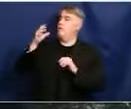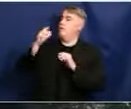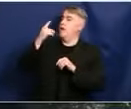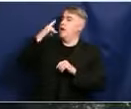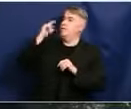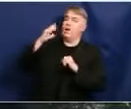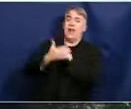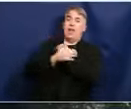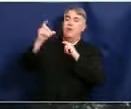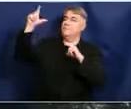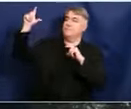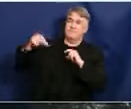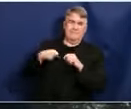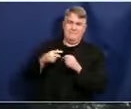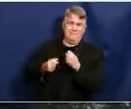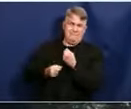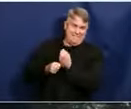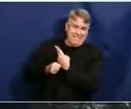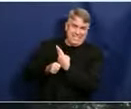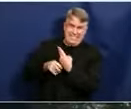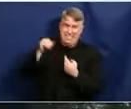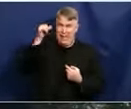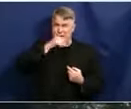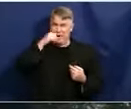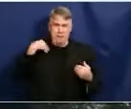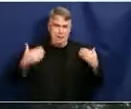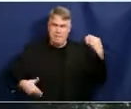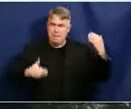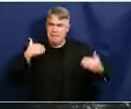their first shot. I talked to Dr.